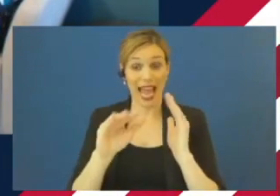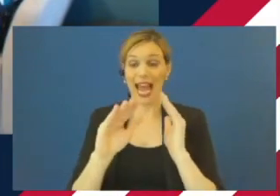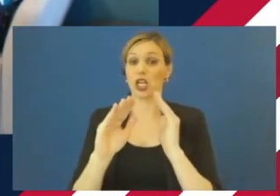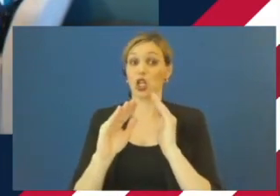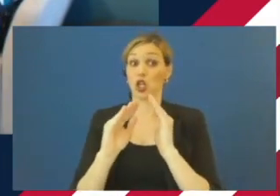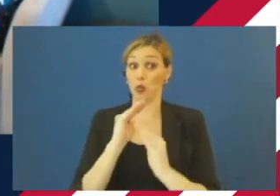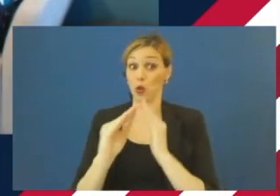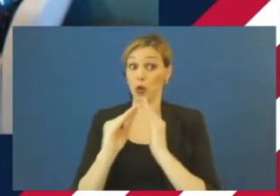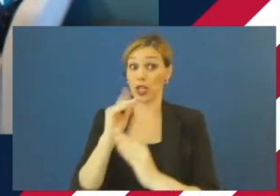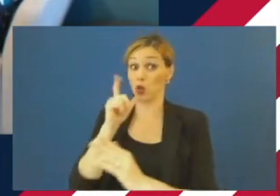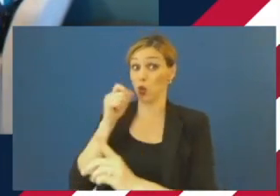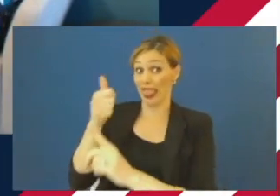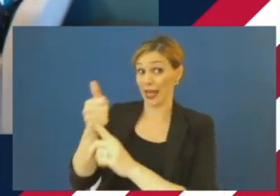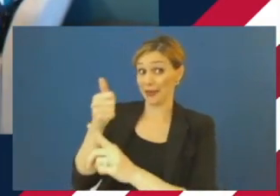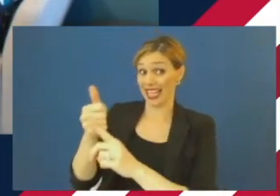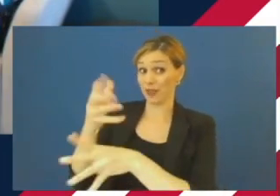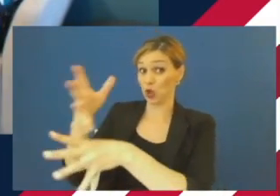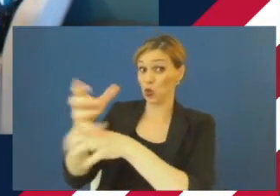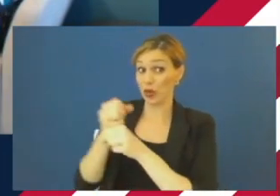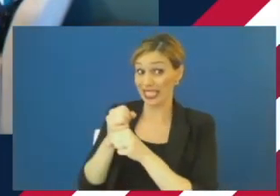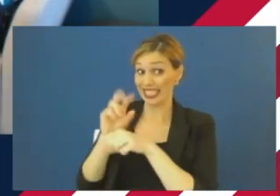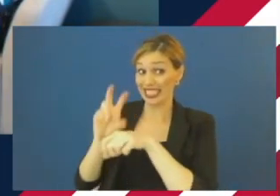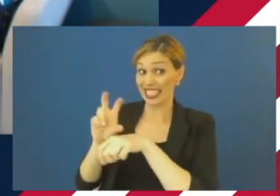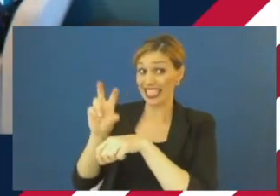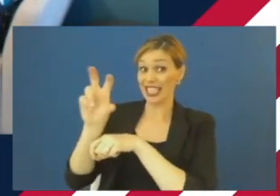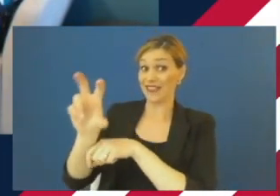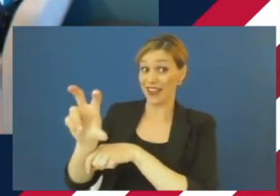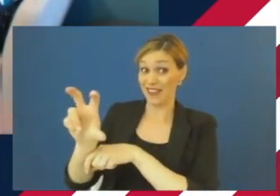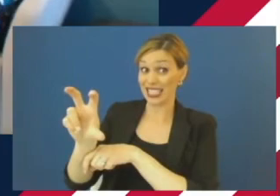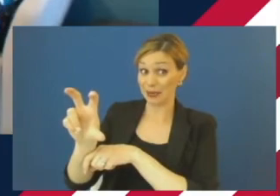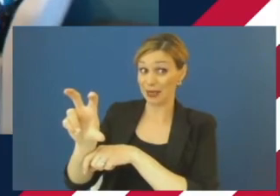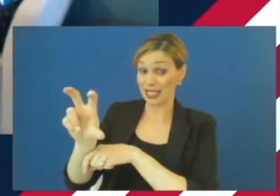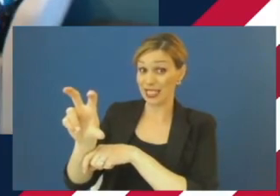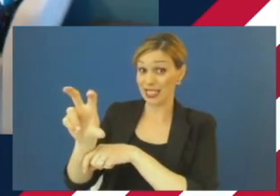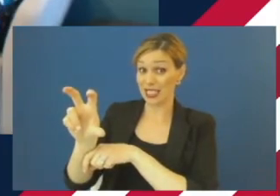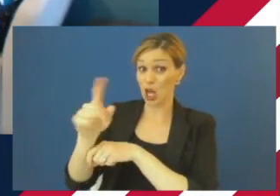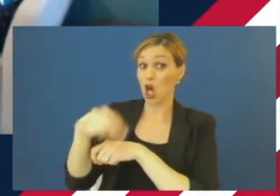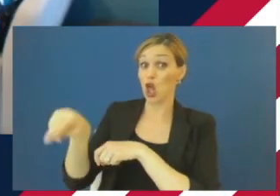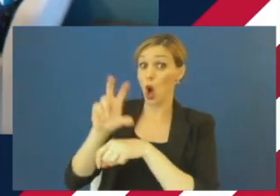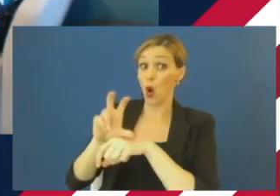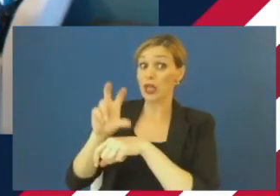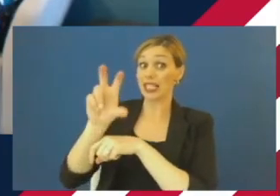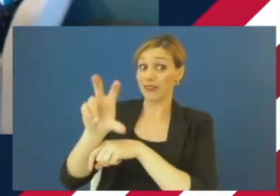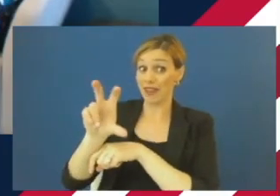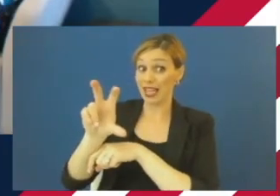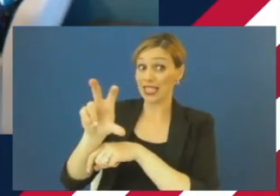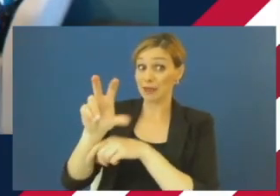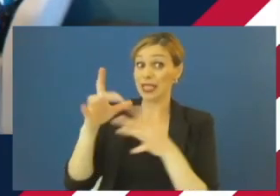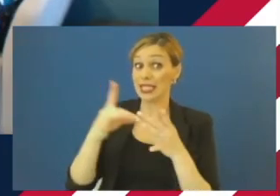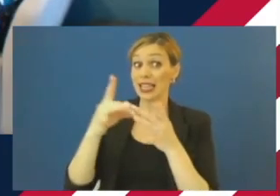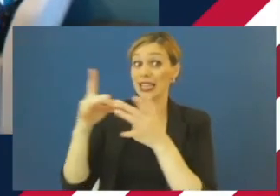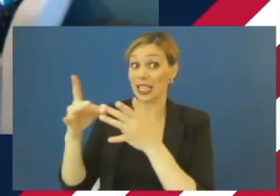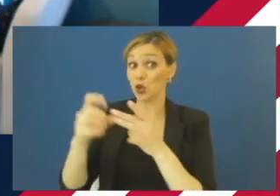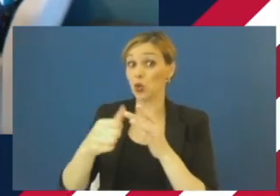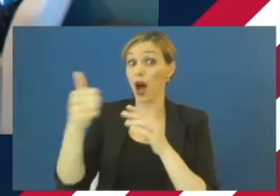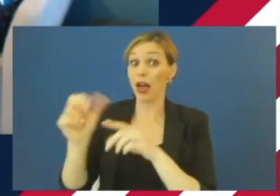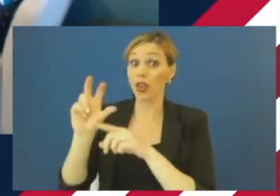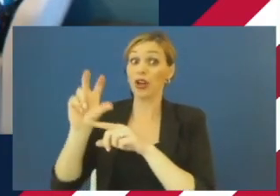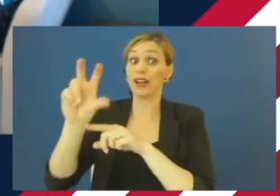investments, those investments often spur other investments in other areas.